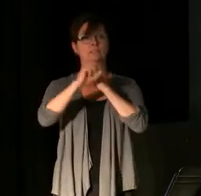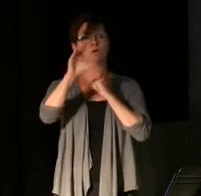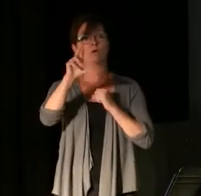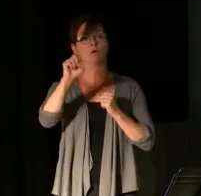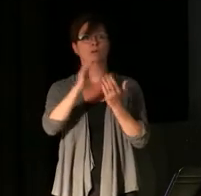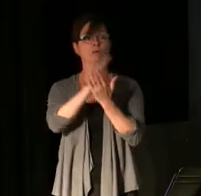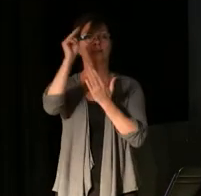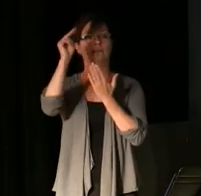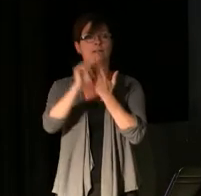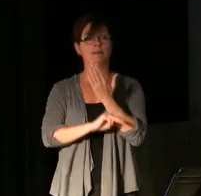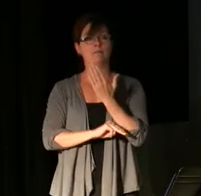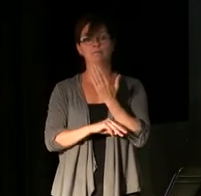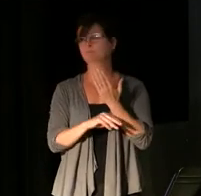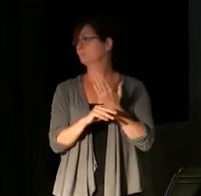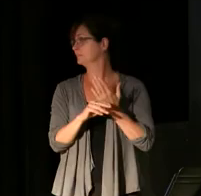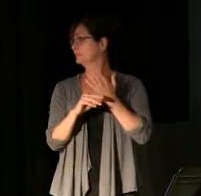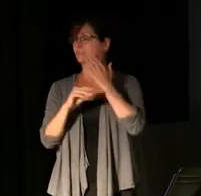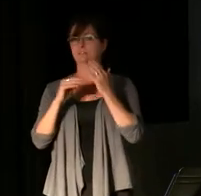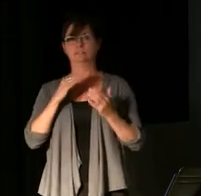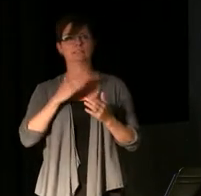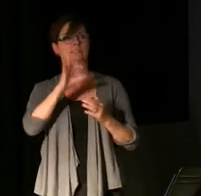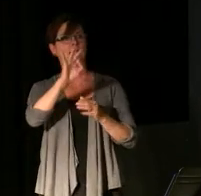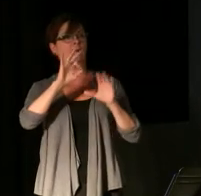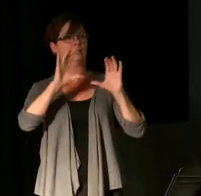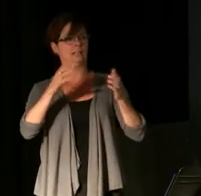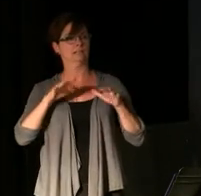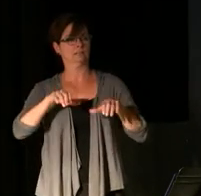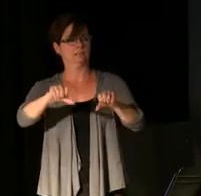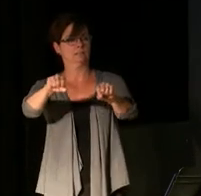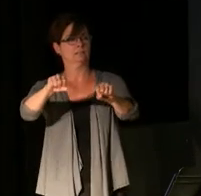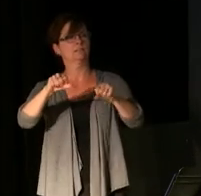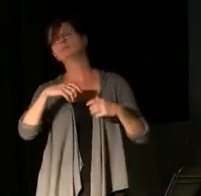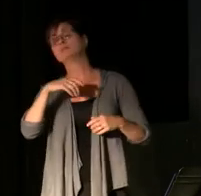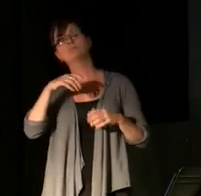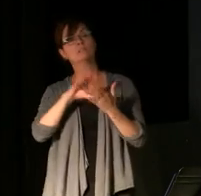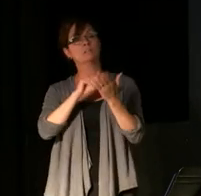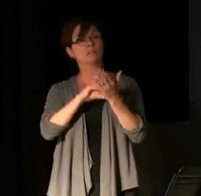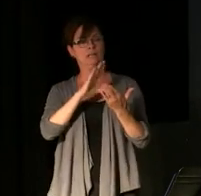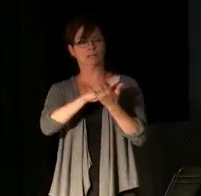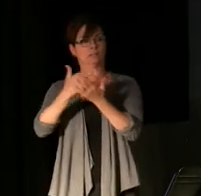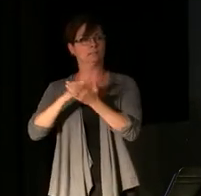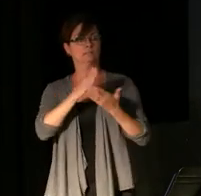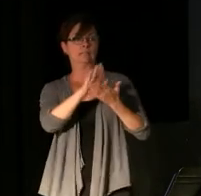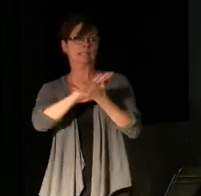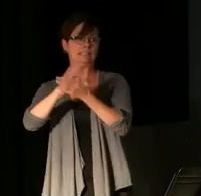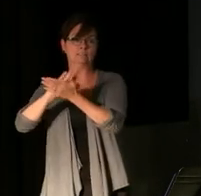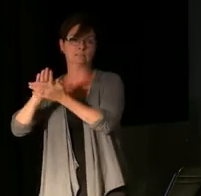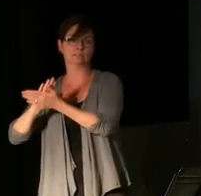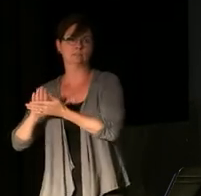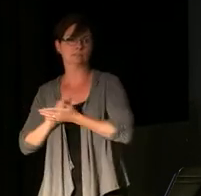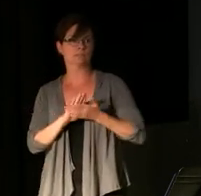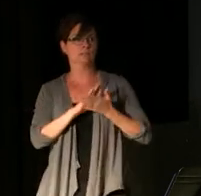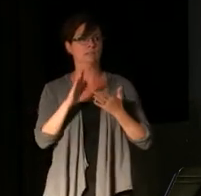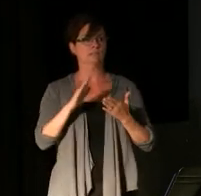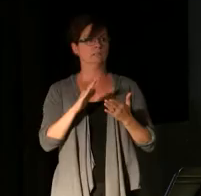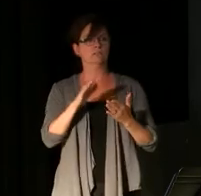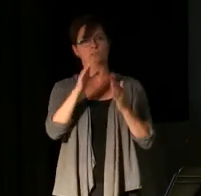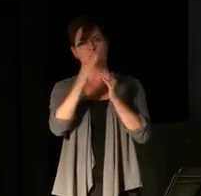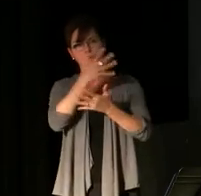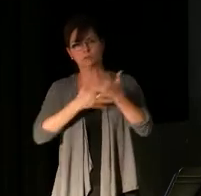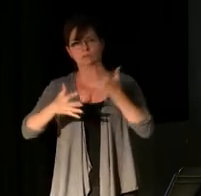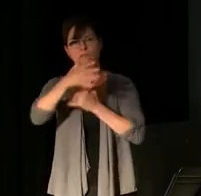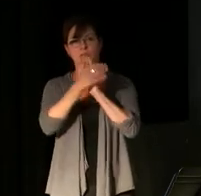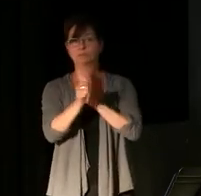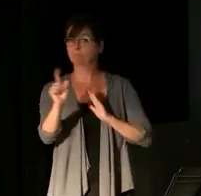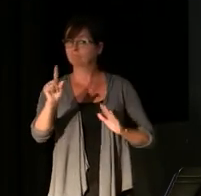Expanded core curriculum. 9 different classes you are in. Learn to cook and how to clean and show social skills to